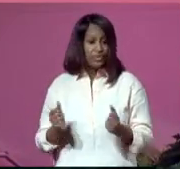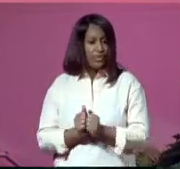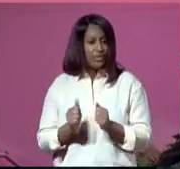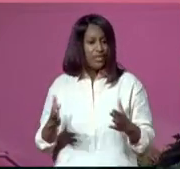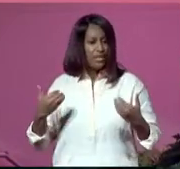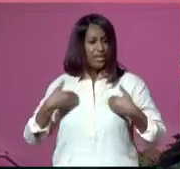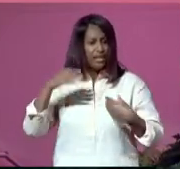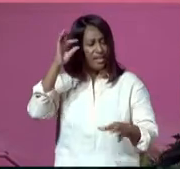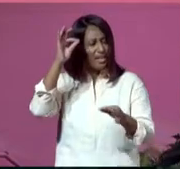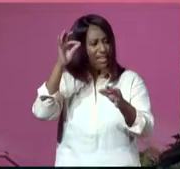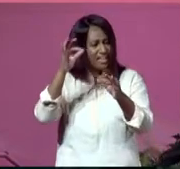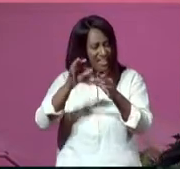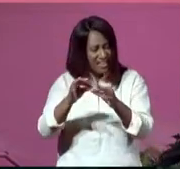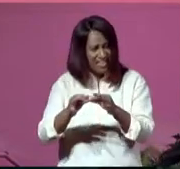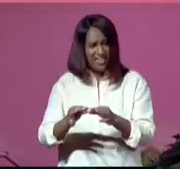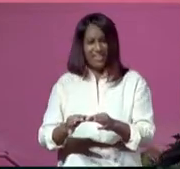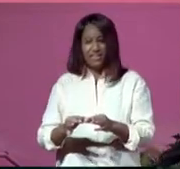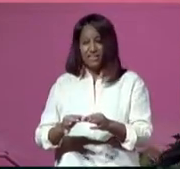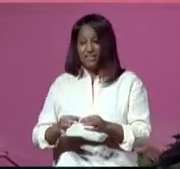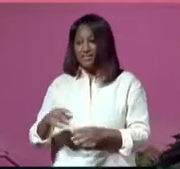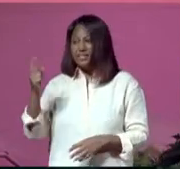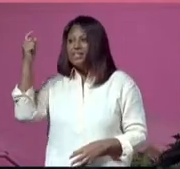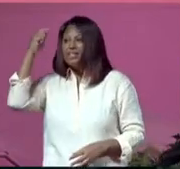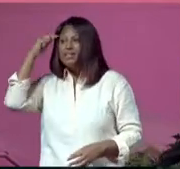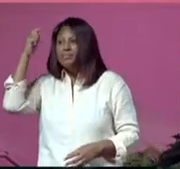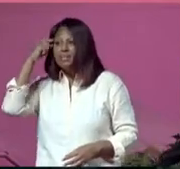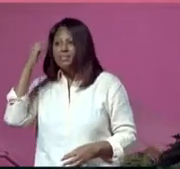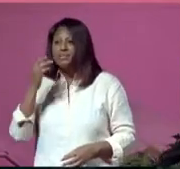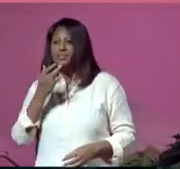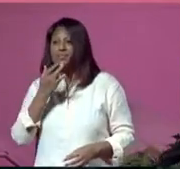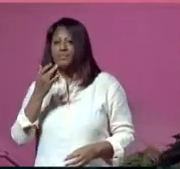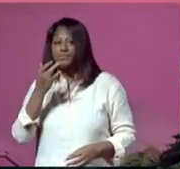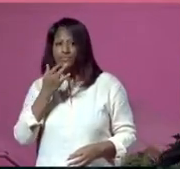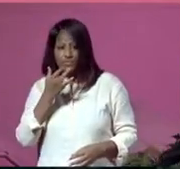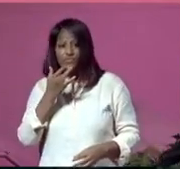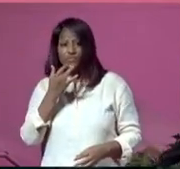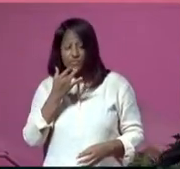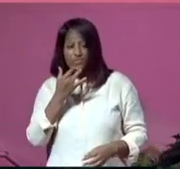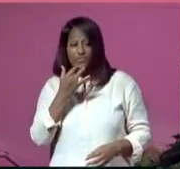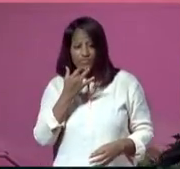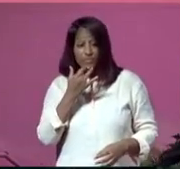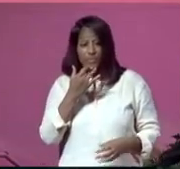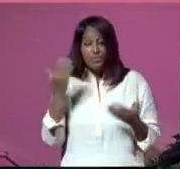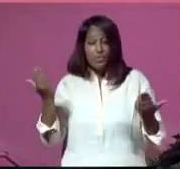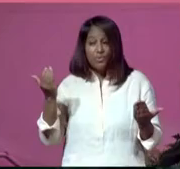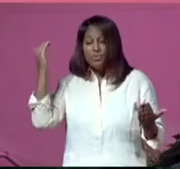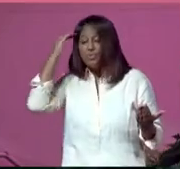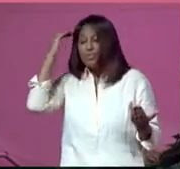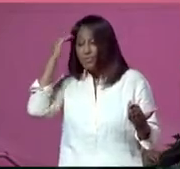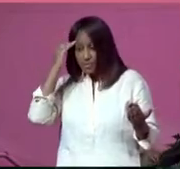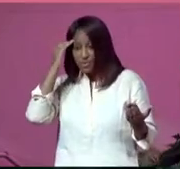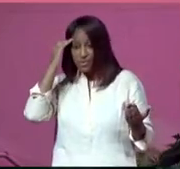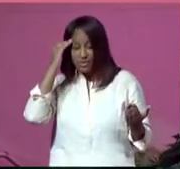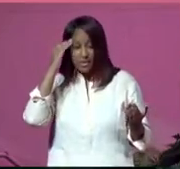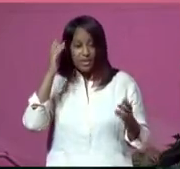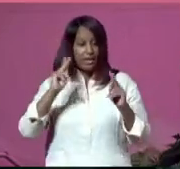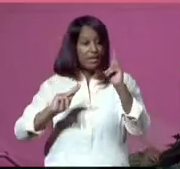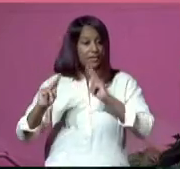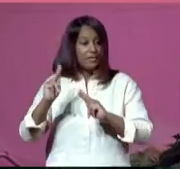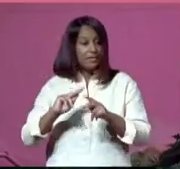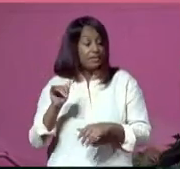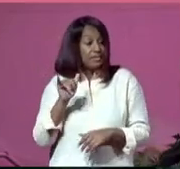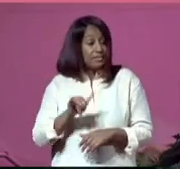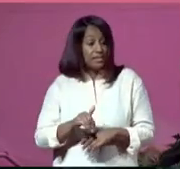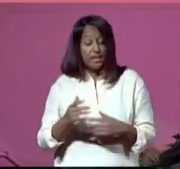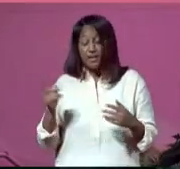and minds prefer certainty. So people often end up staying where they are, watch